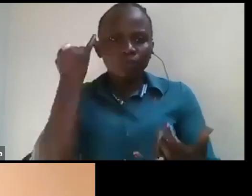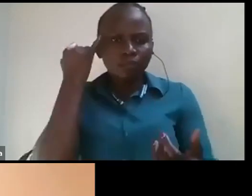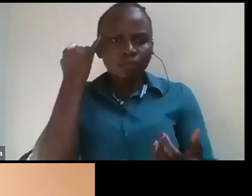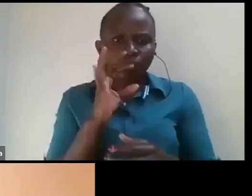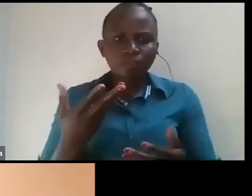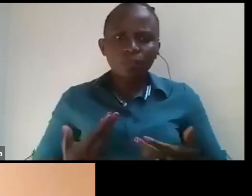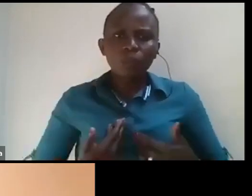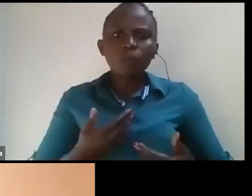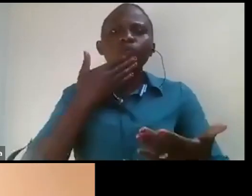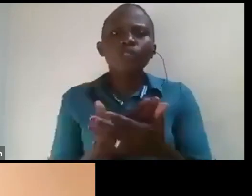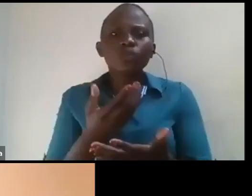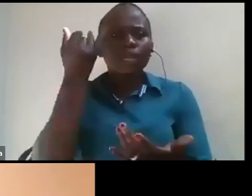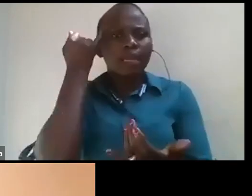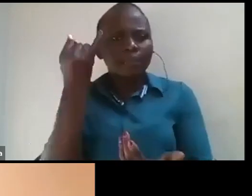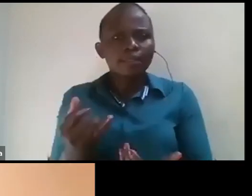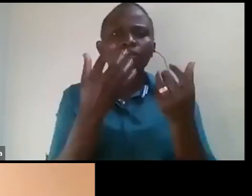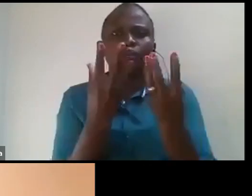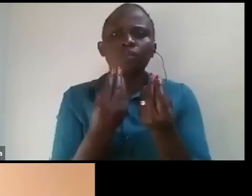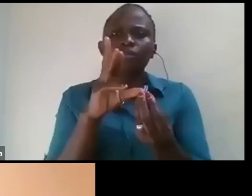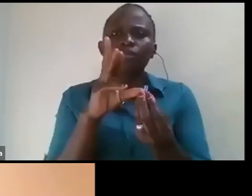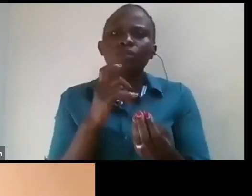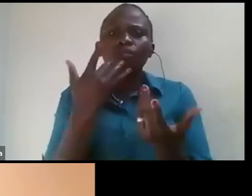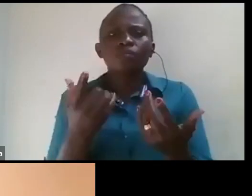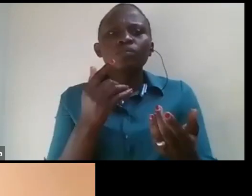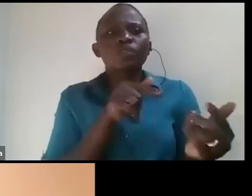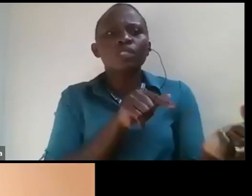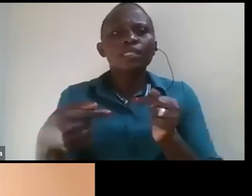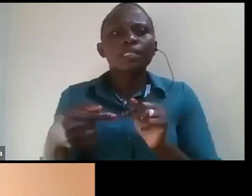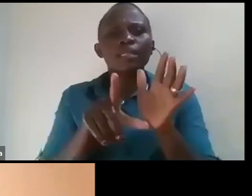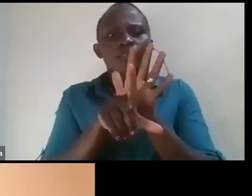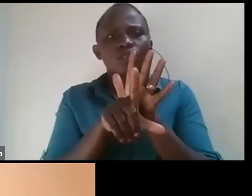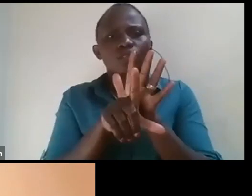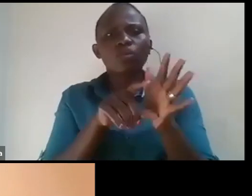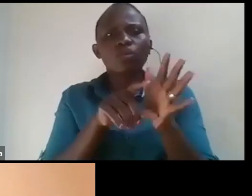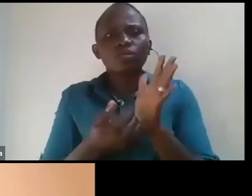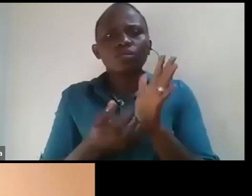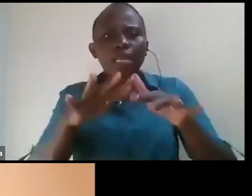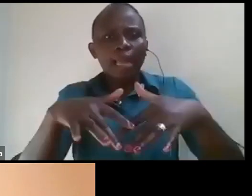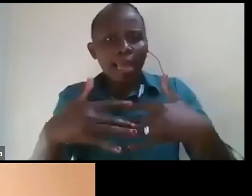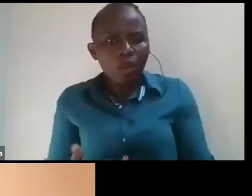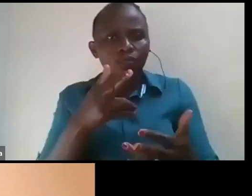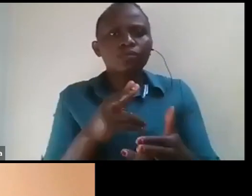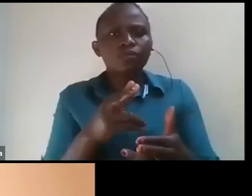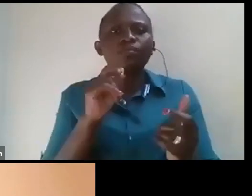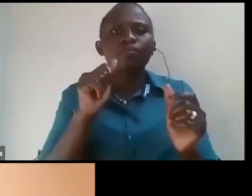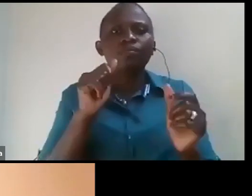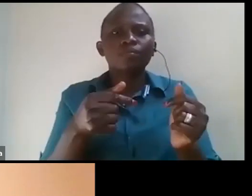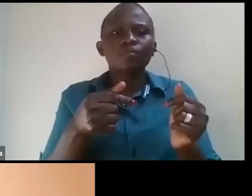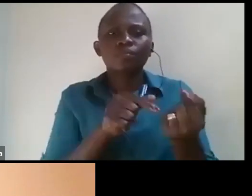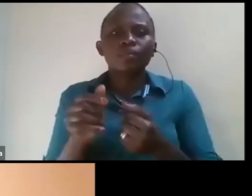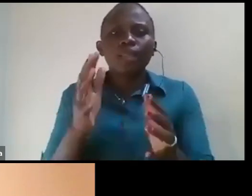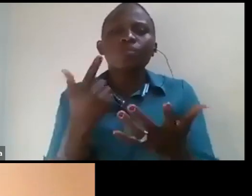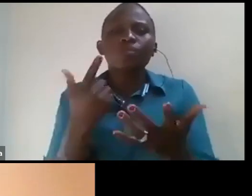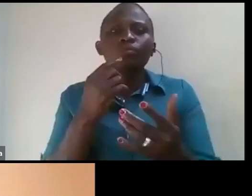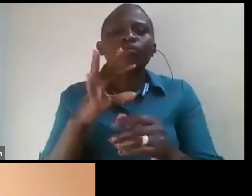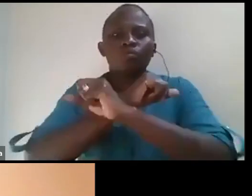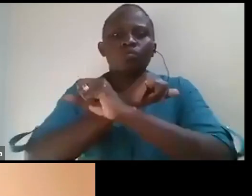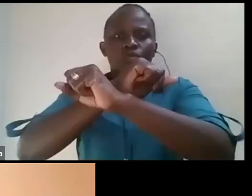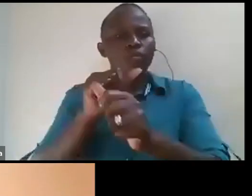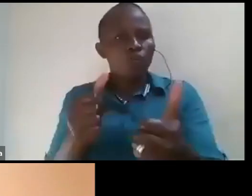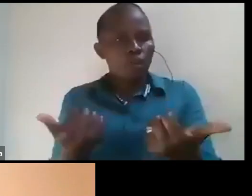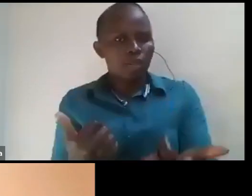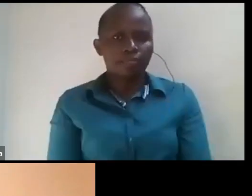issues with that and how that contract between me and the developer can look like so that I'm protected. That's a very interesting question. Maybe